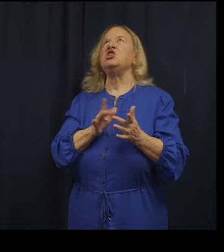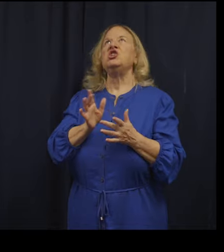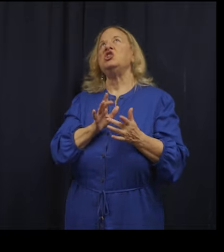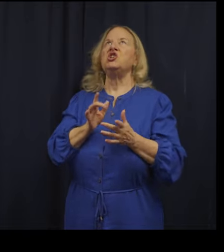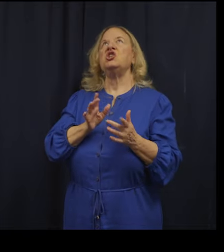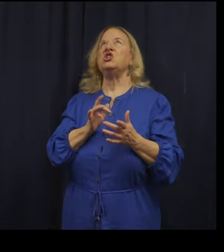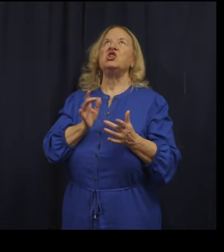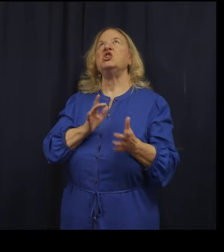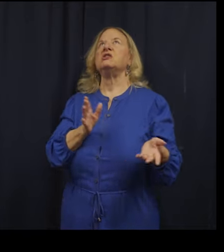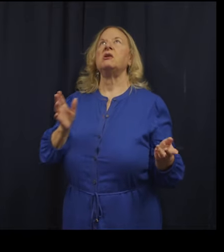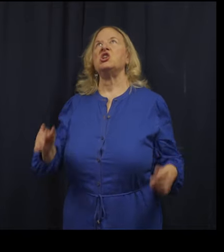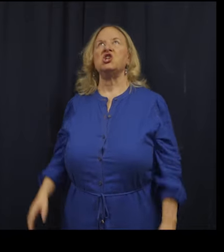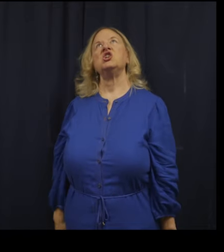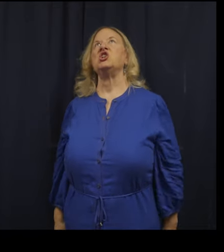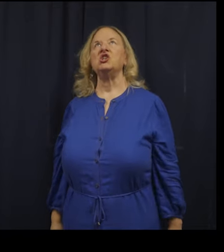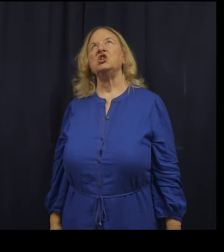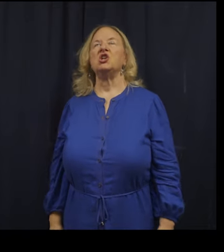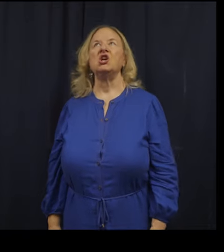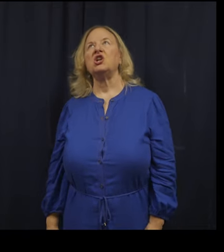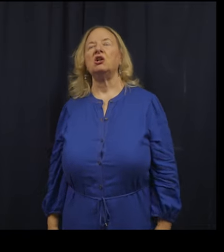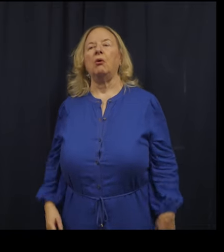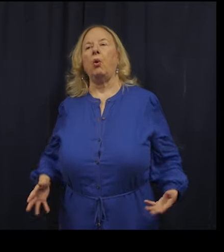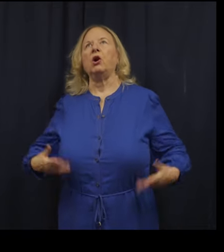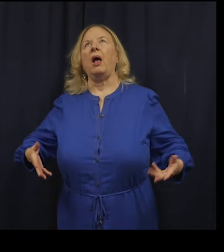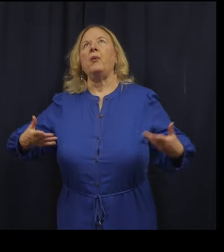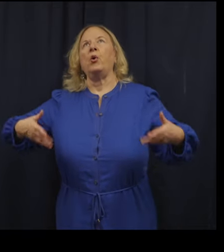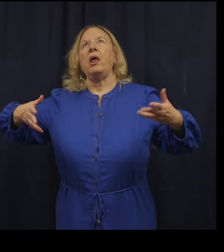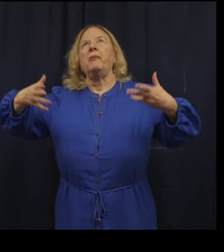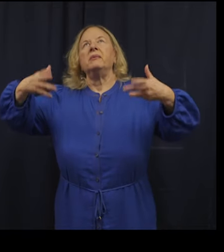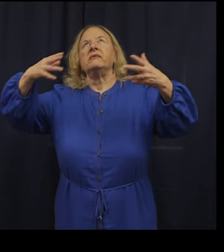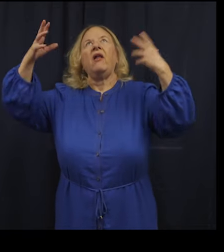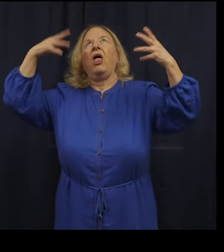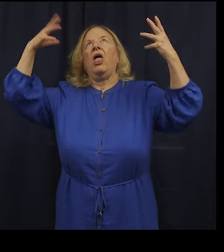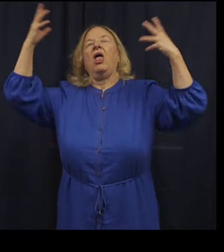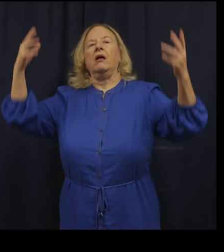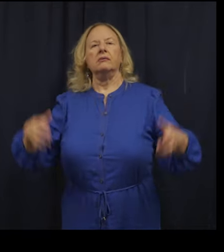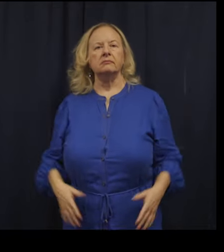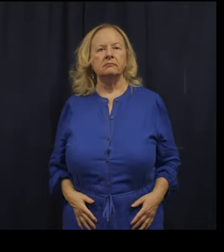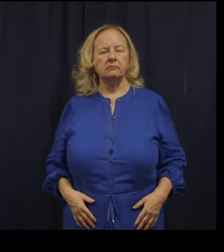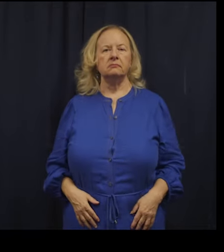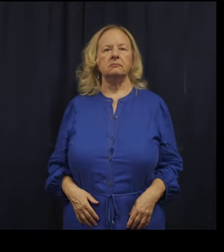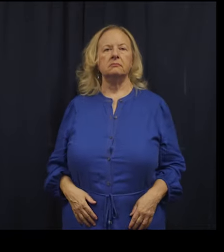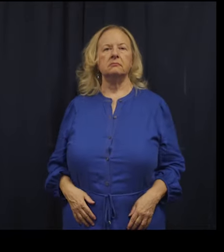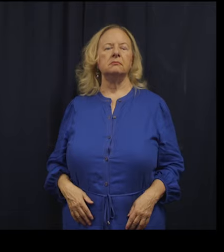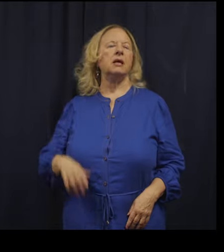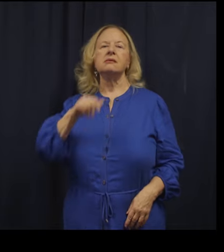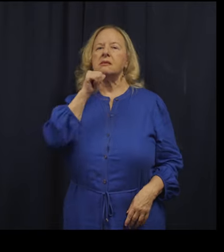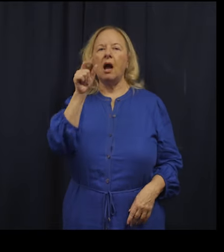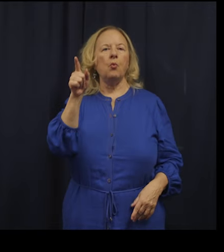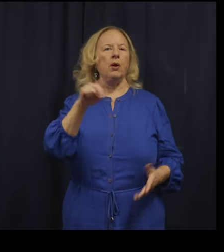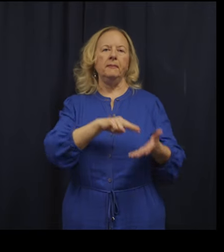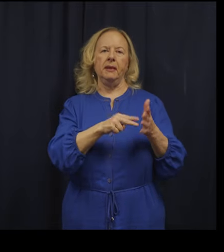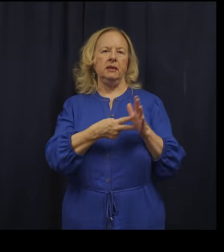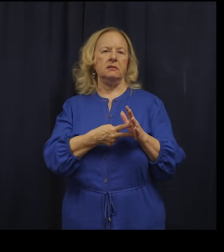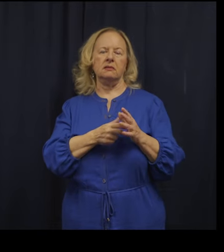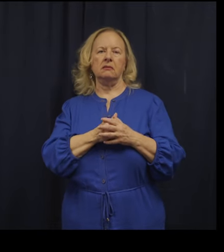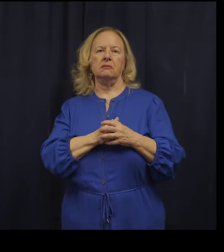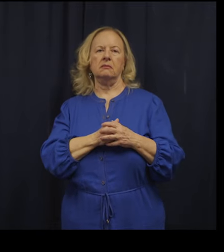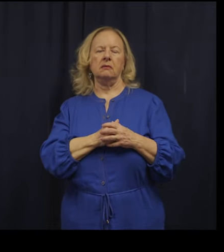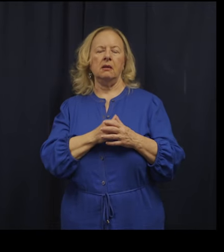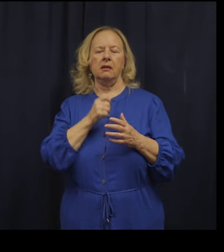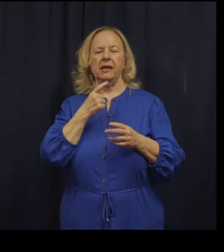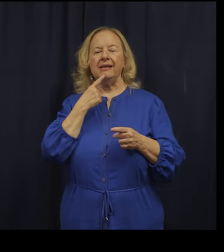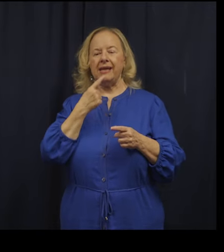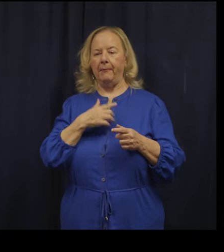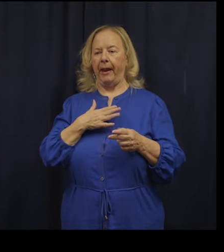Jesus, Jesus, Jesus. I mean, it's like, and they're trying to get themselves worked up into some kind of a thing. But that's not what he's talking about here. He's